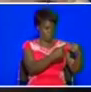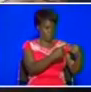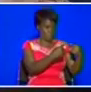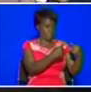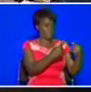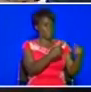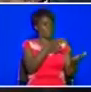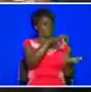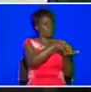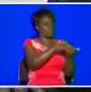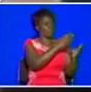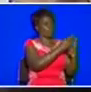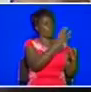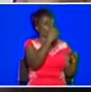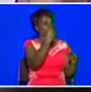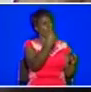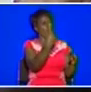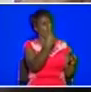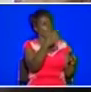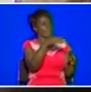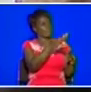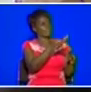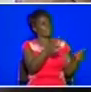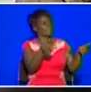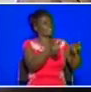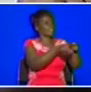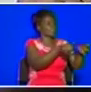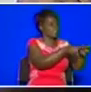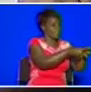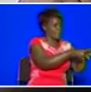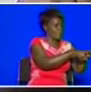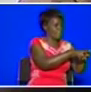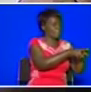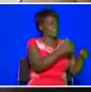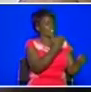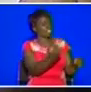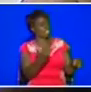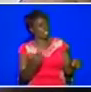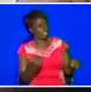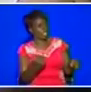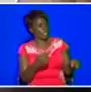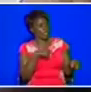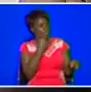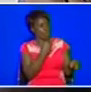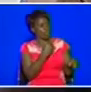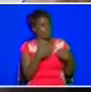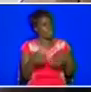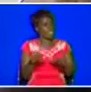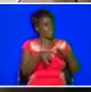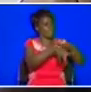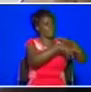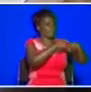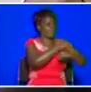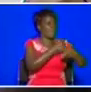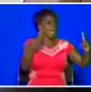of places, Form 1 places, so that they match the number of kids who are leaving primary school. So our goal is then